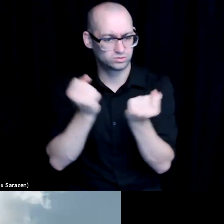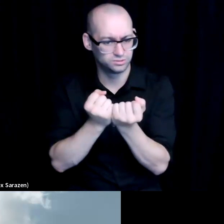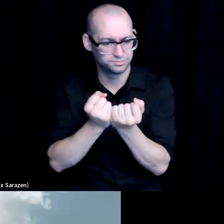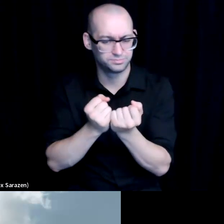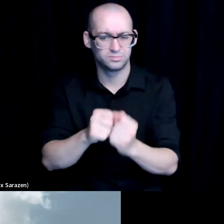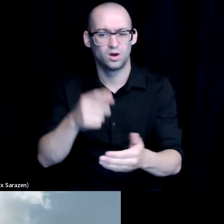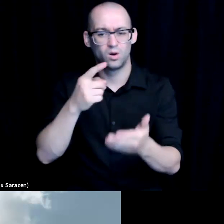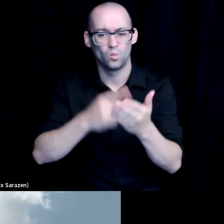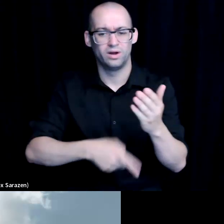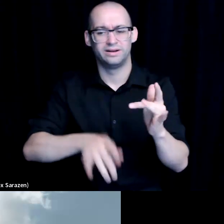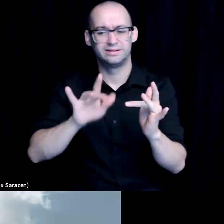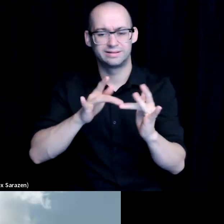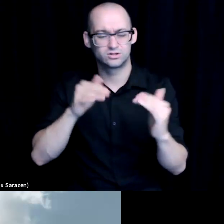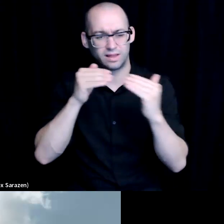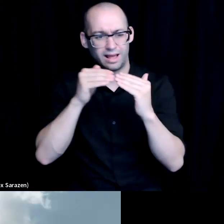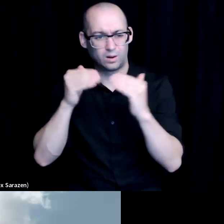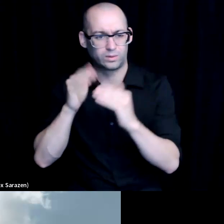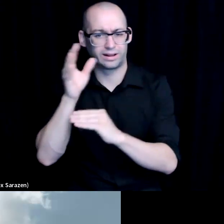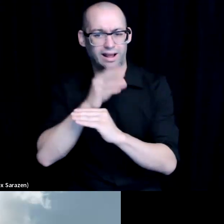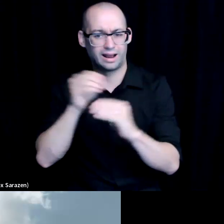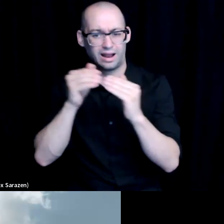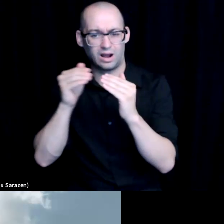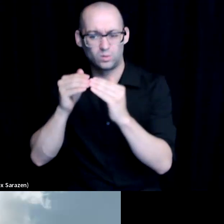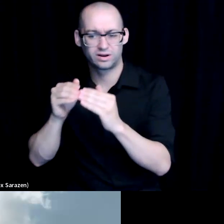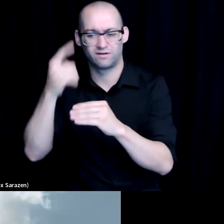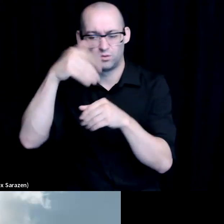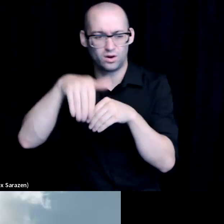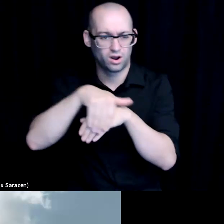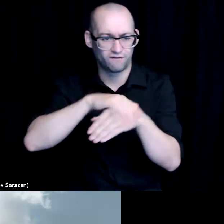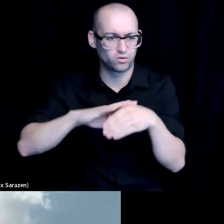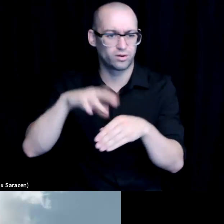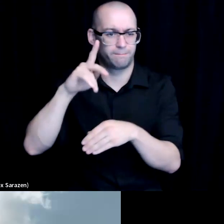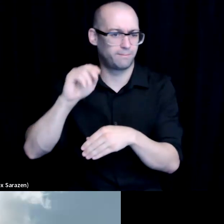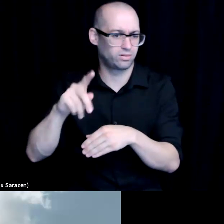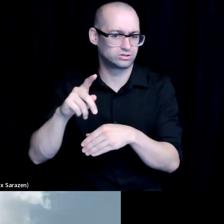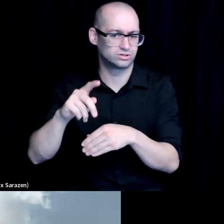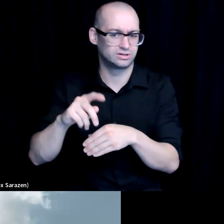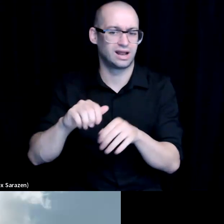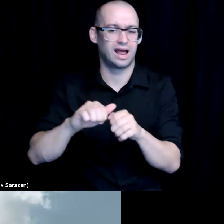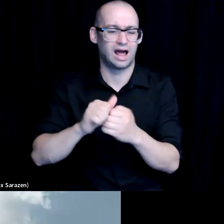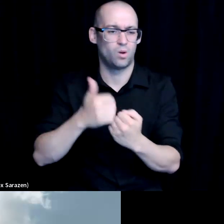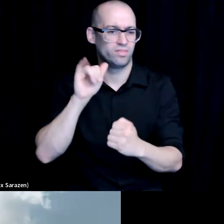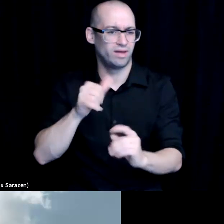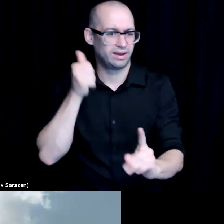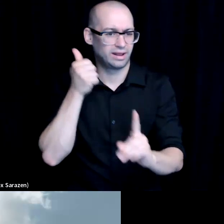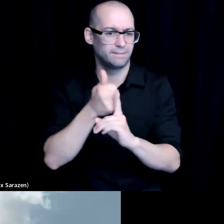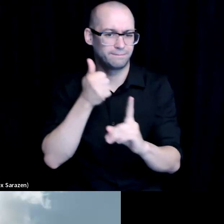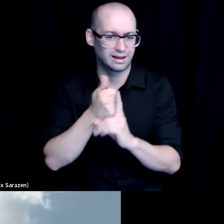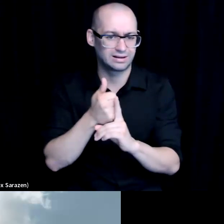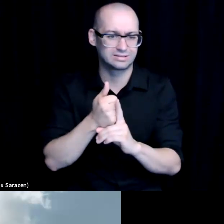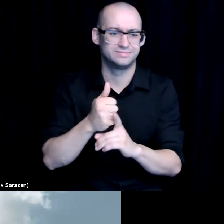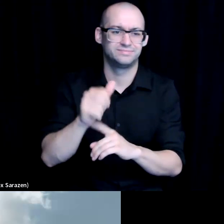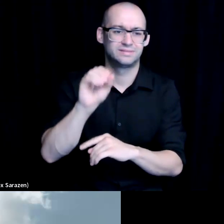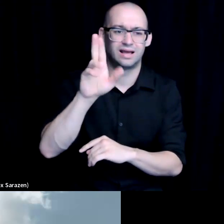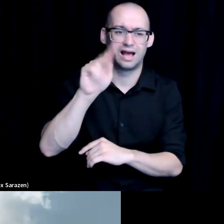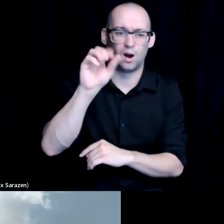digital inequities exist for covered populations, and then how do those impact disparate outcomes, and